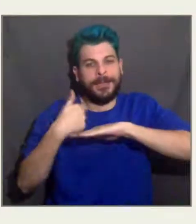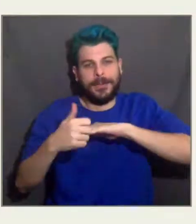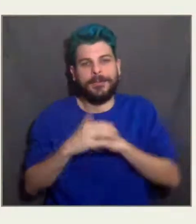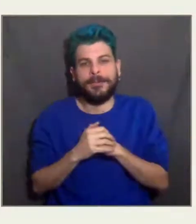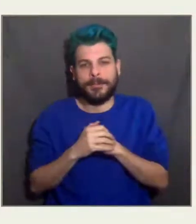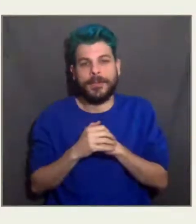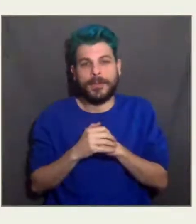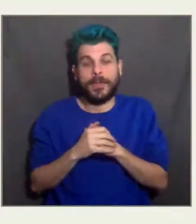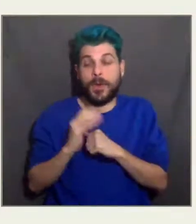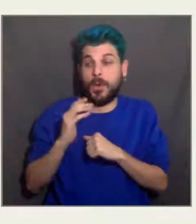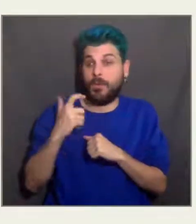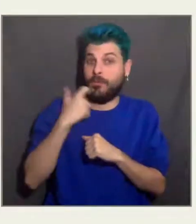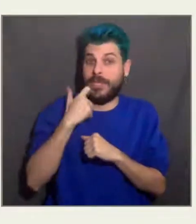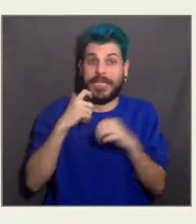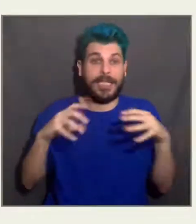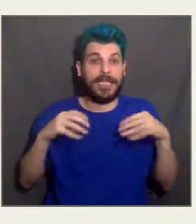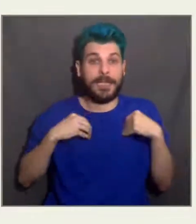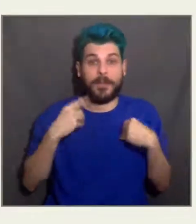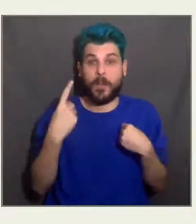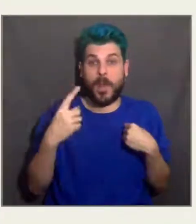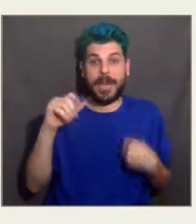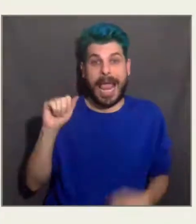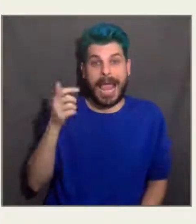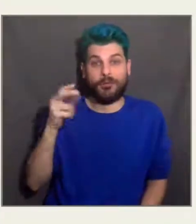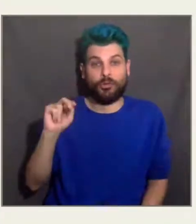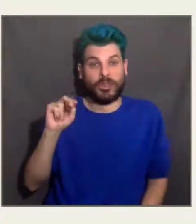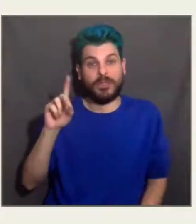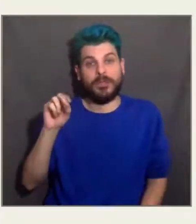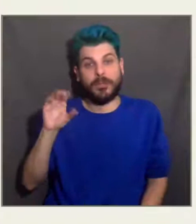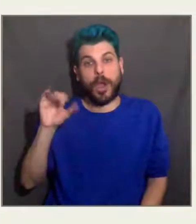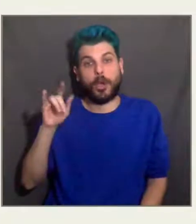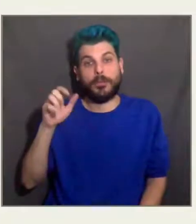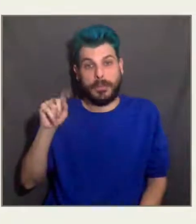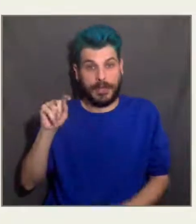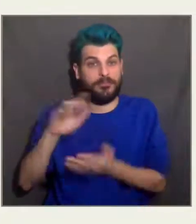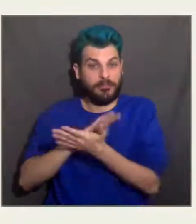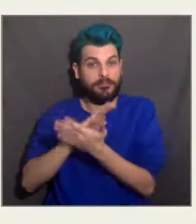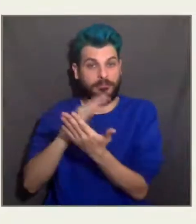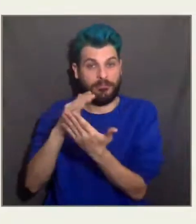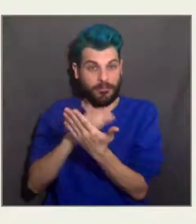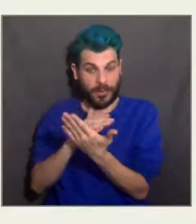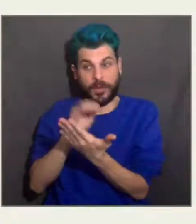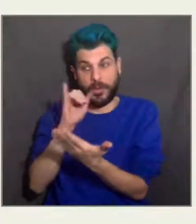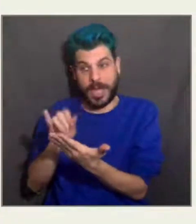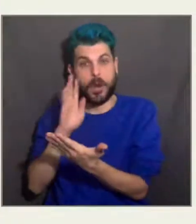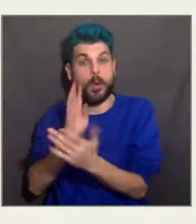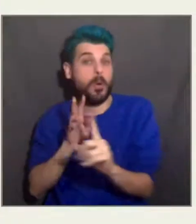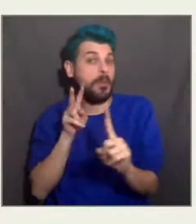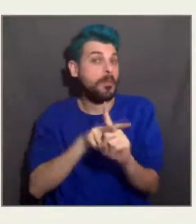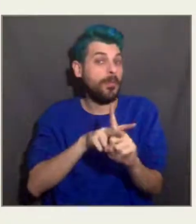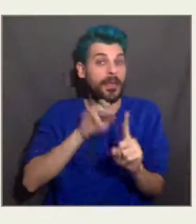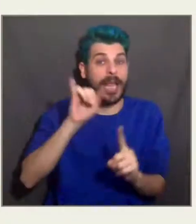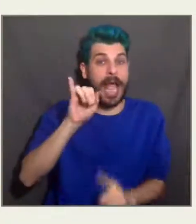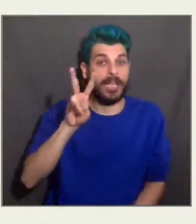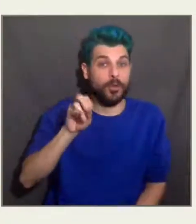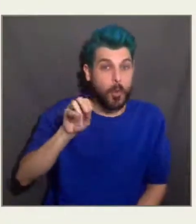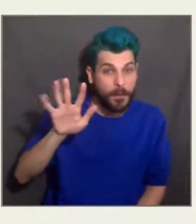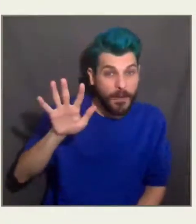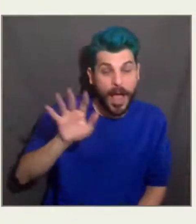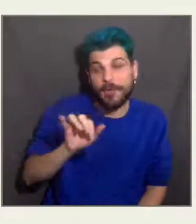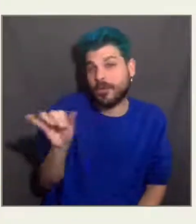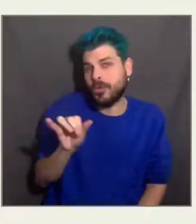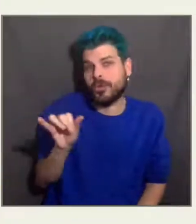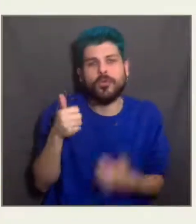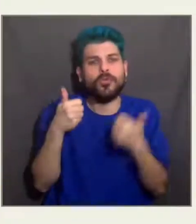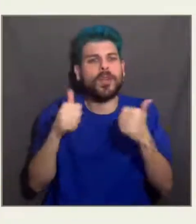document that we just adopted as a council. We will be looking at doing the same thing on I-205 and congestion pricing, setting up our